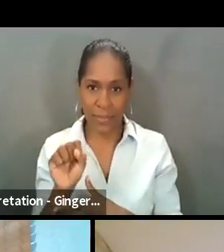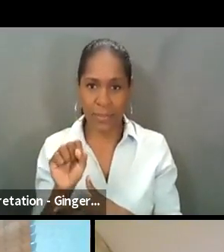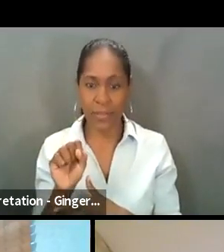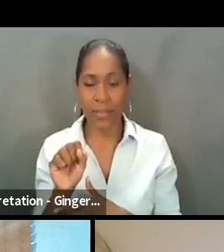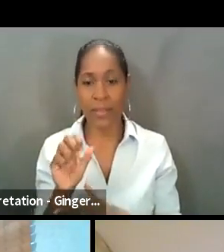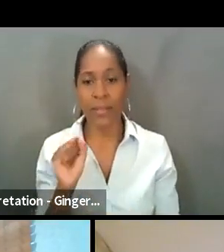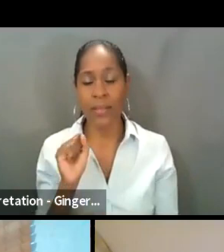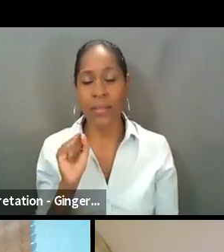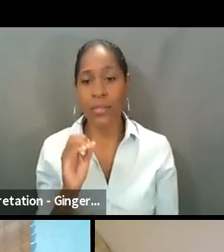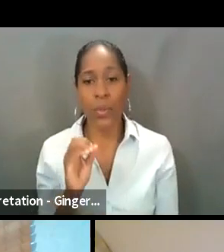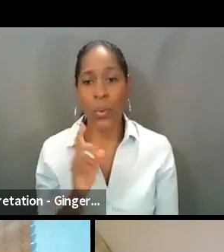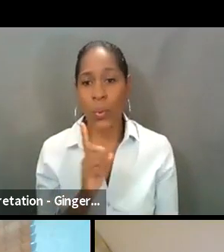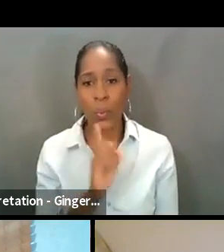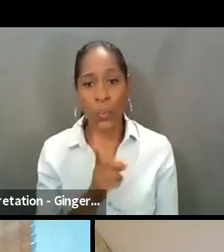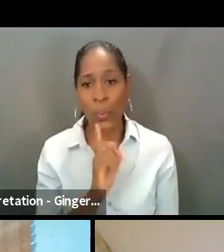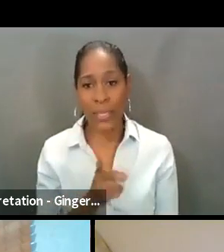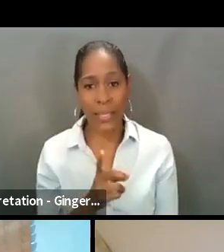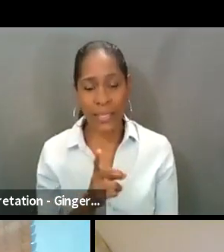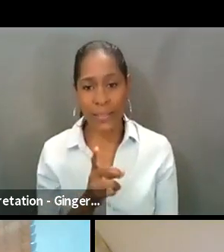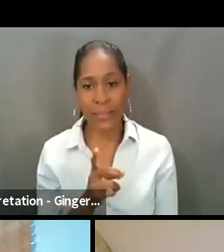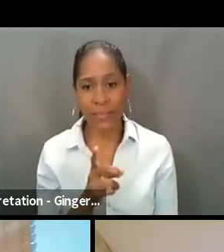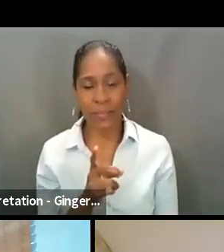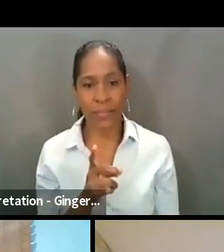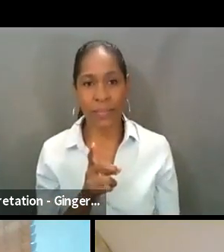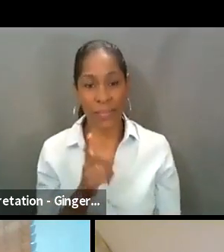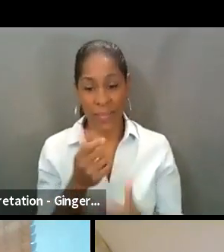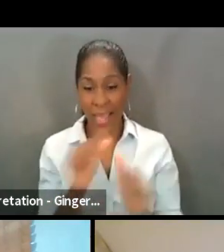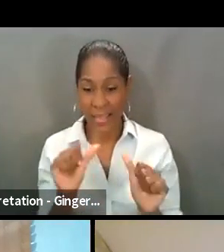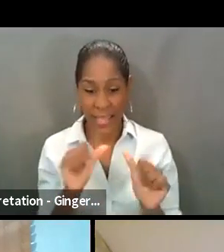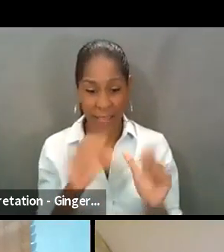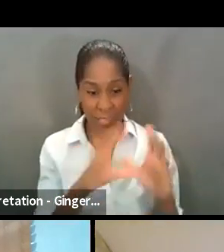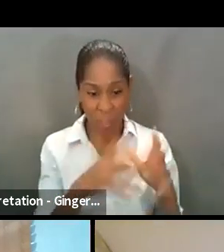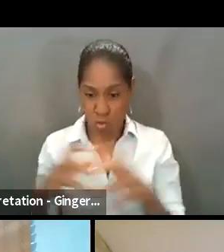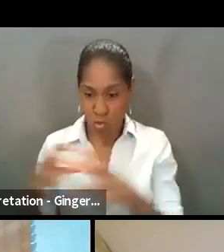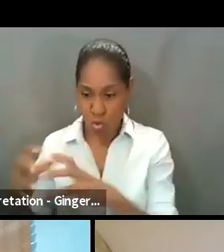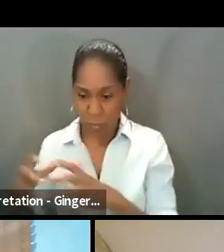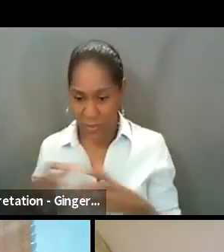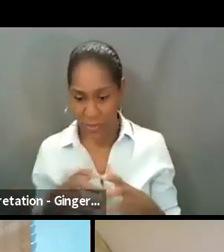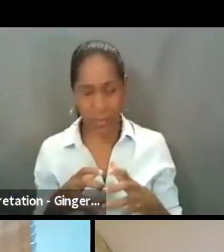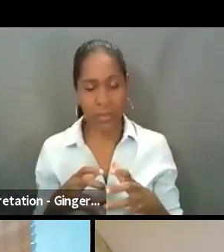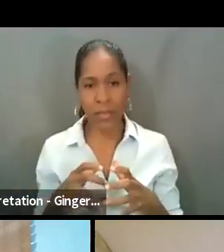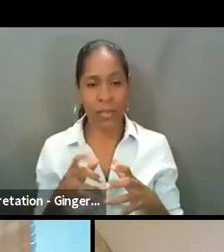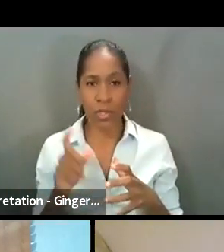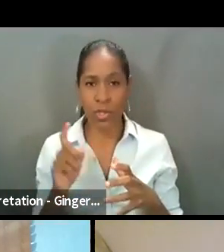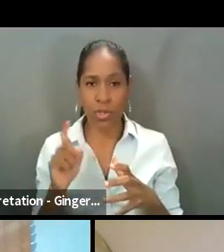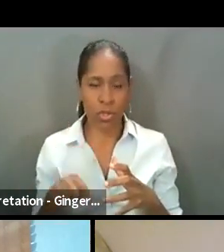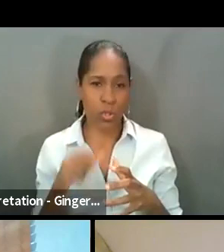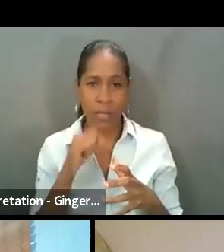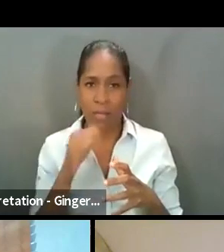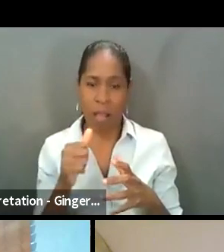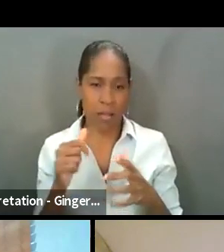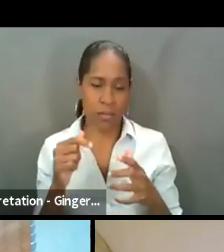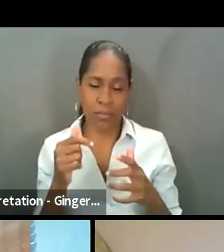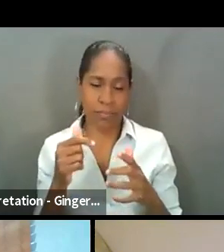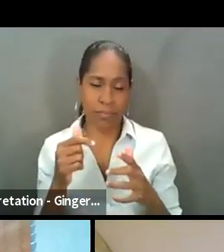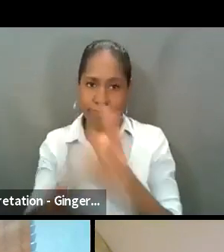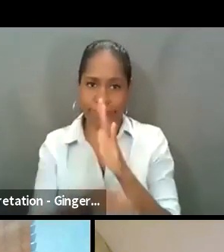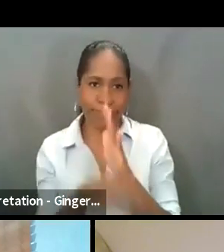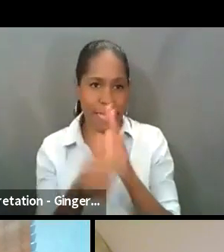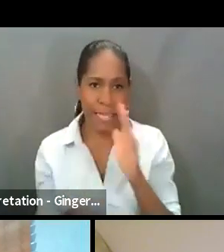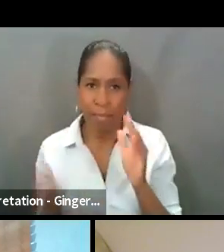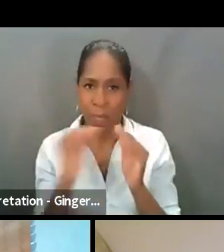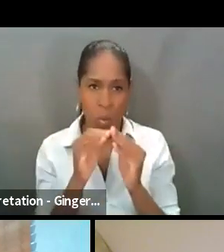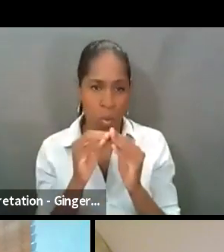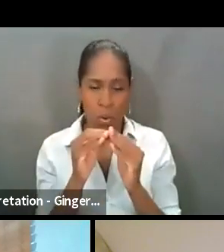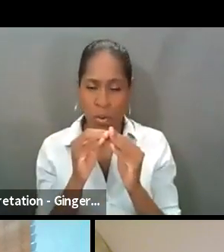herds anymore because of this virus than what is already happening without it.